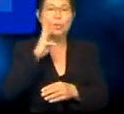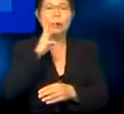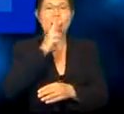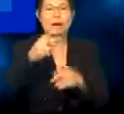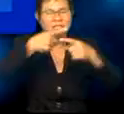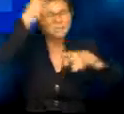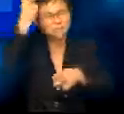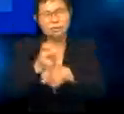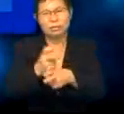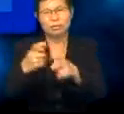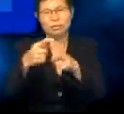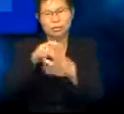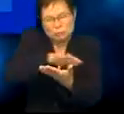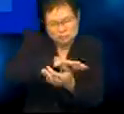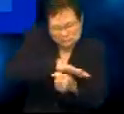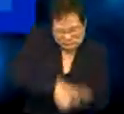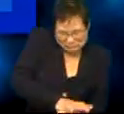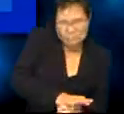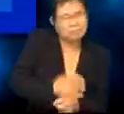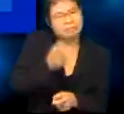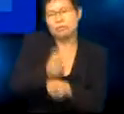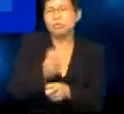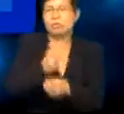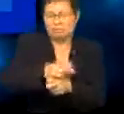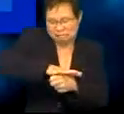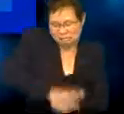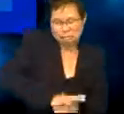and liquids are difficult to compress.